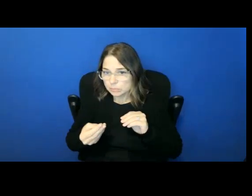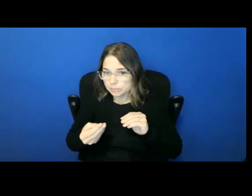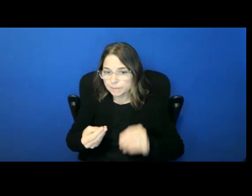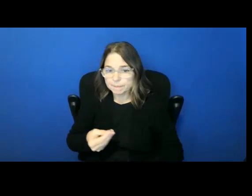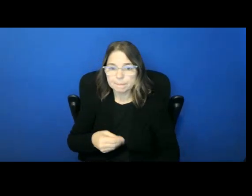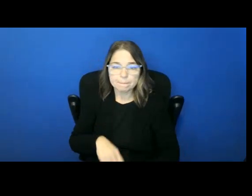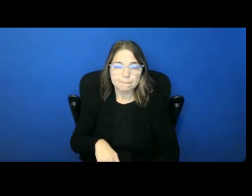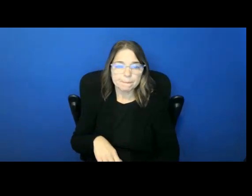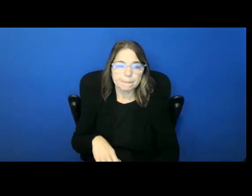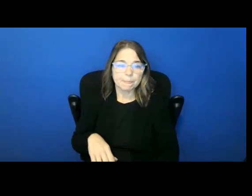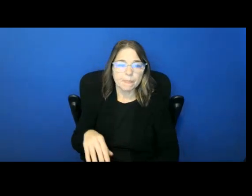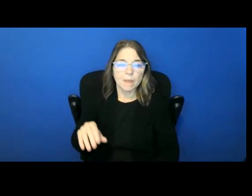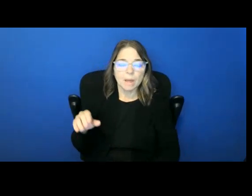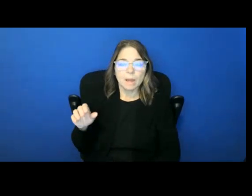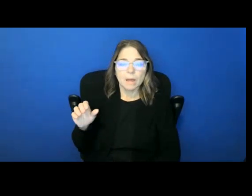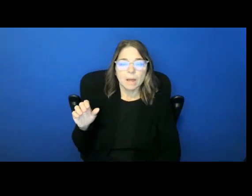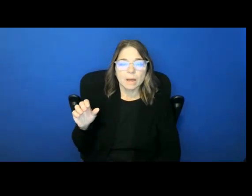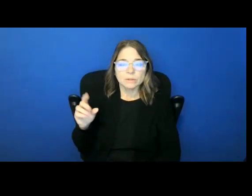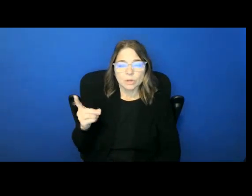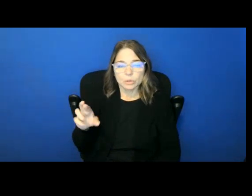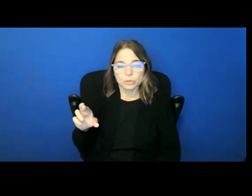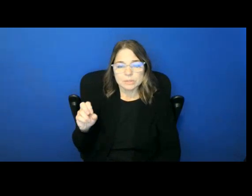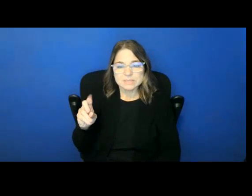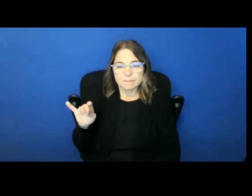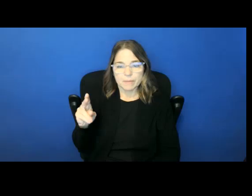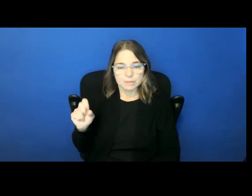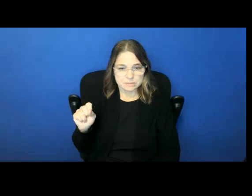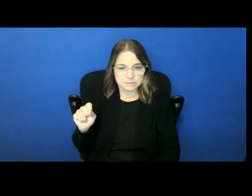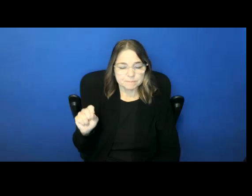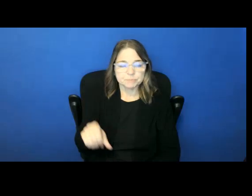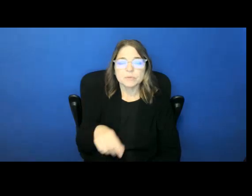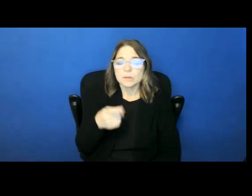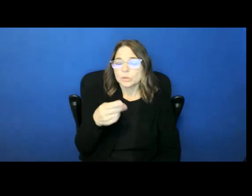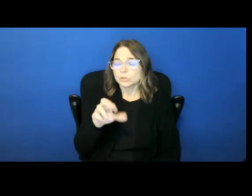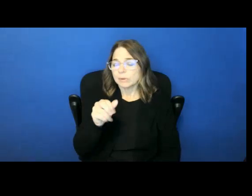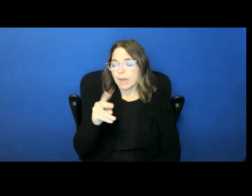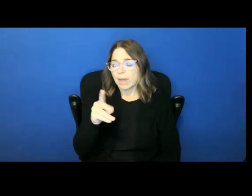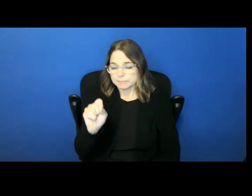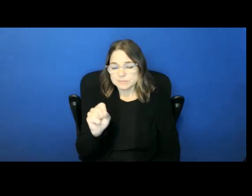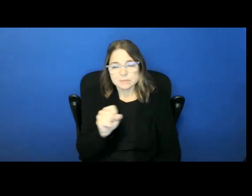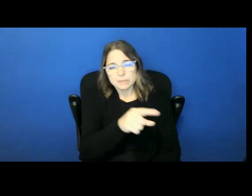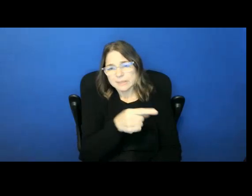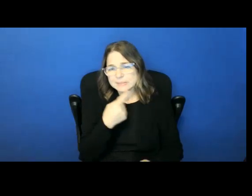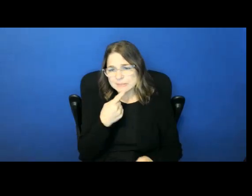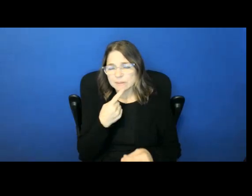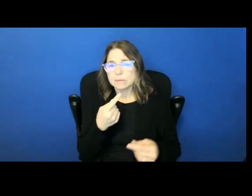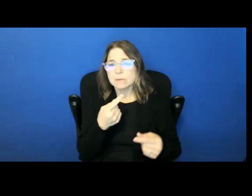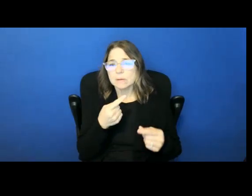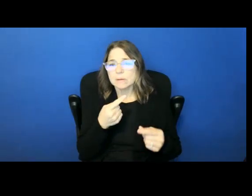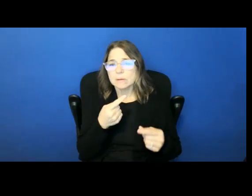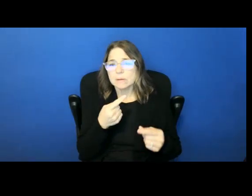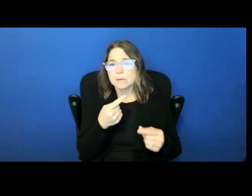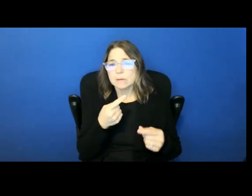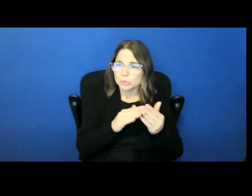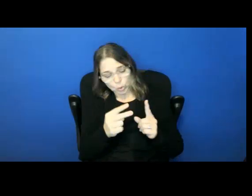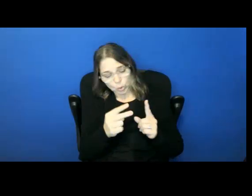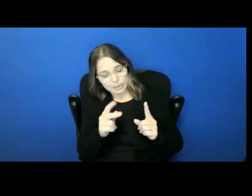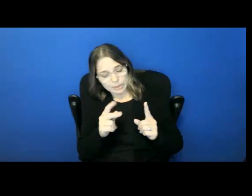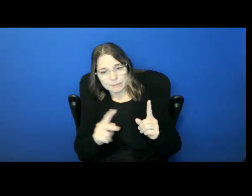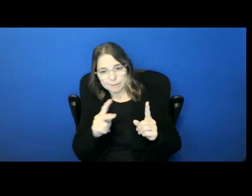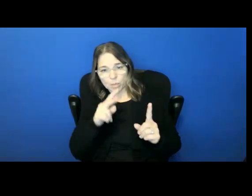I did want to comment on something Dr. Adams said about just the community